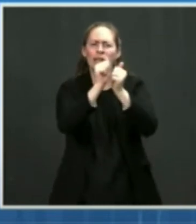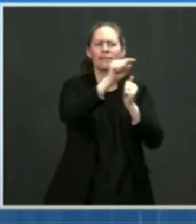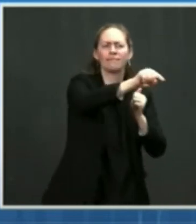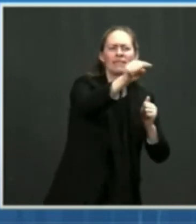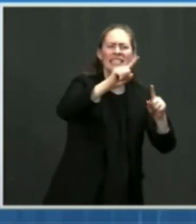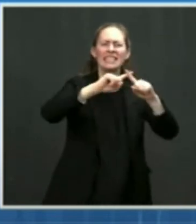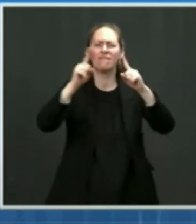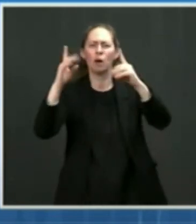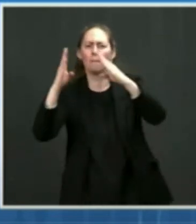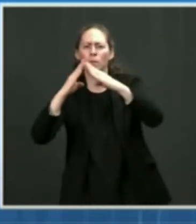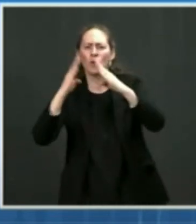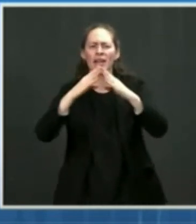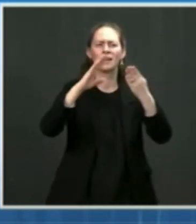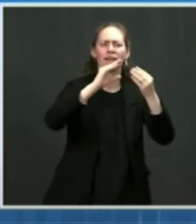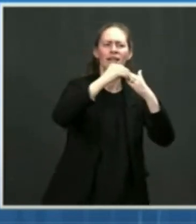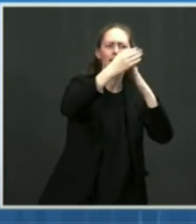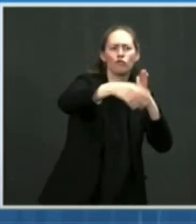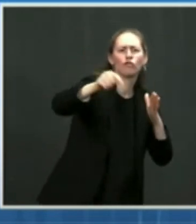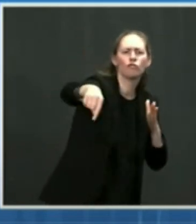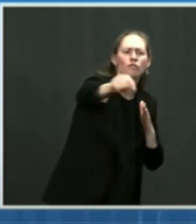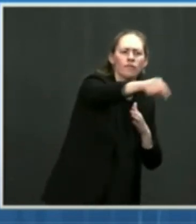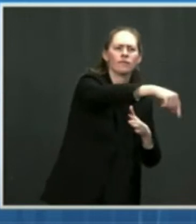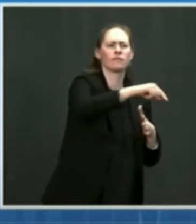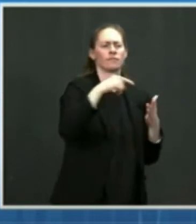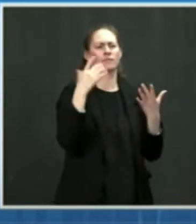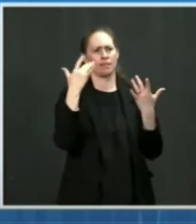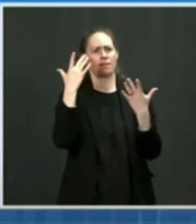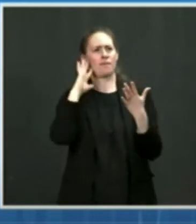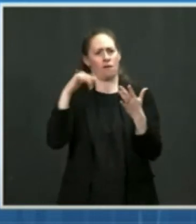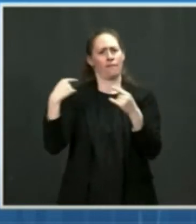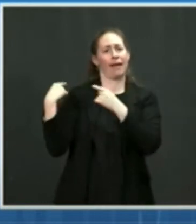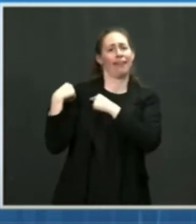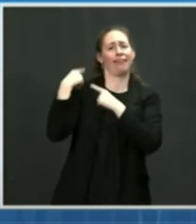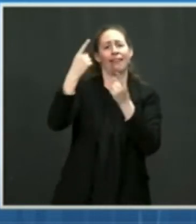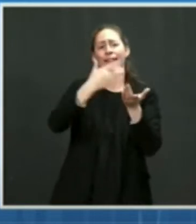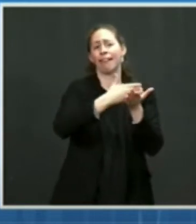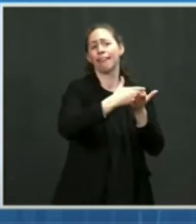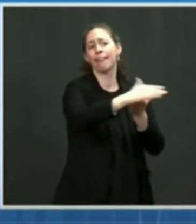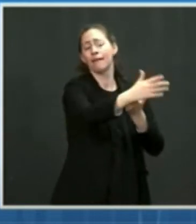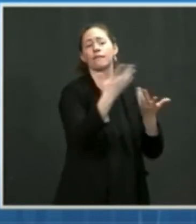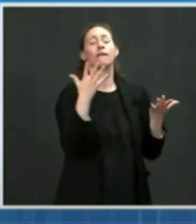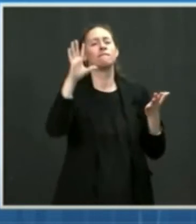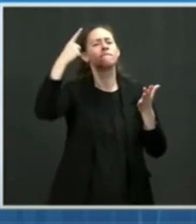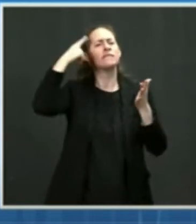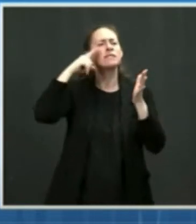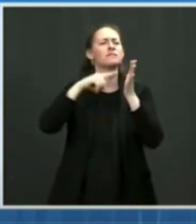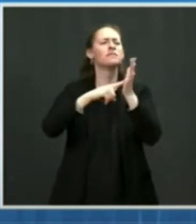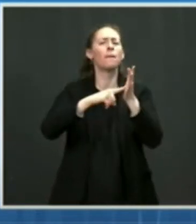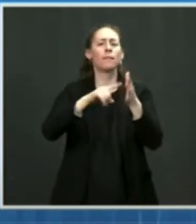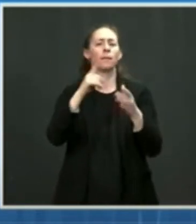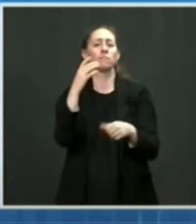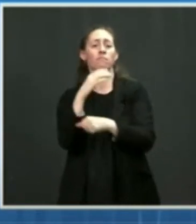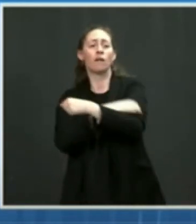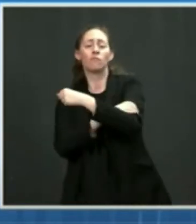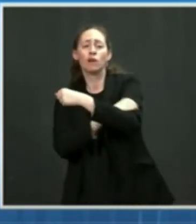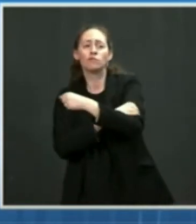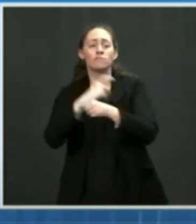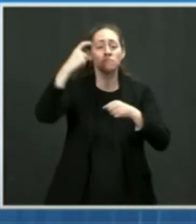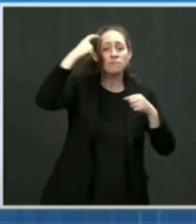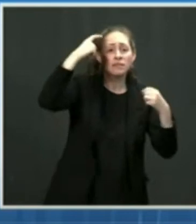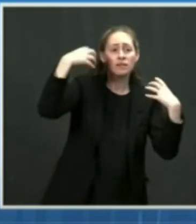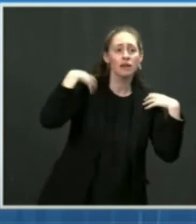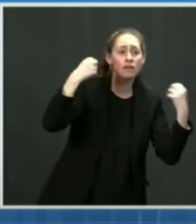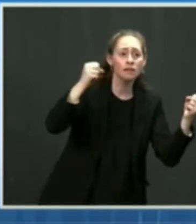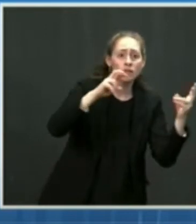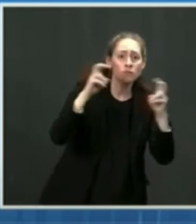improve long-standing health disparities, such as blood pressure management, mental health, childhood vaccination, and diabetes